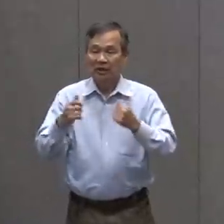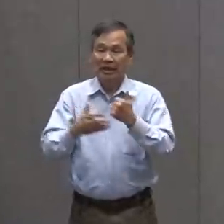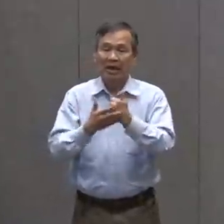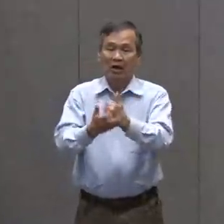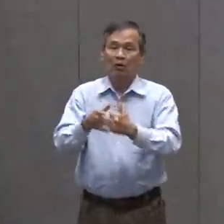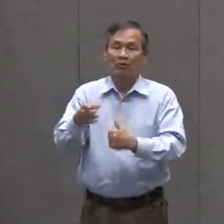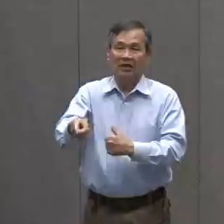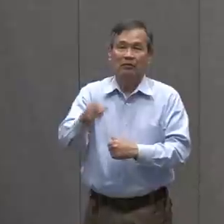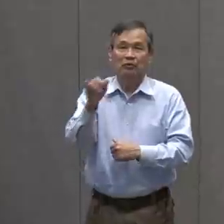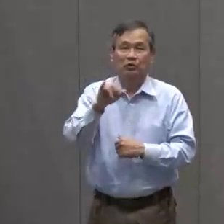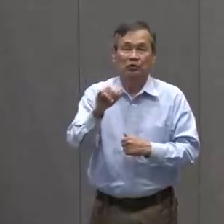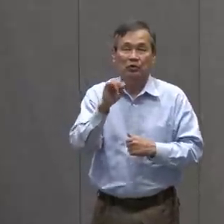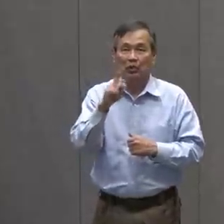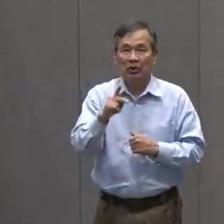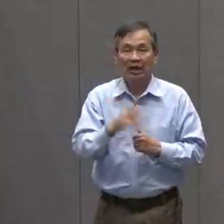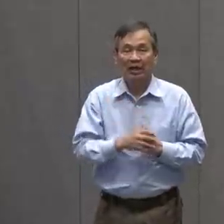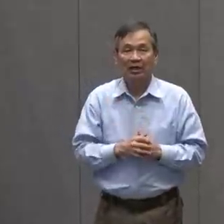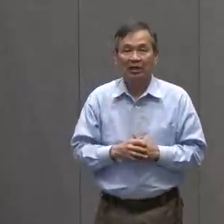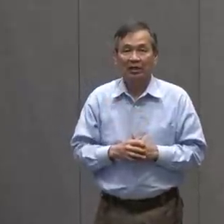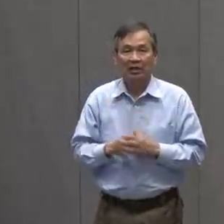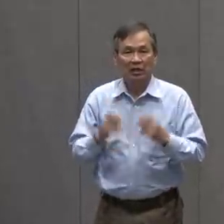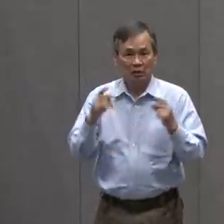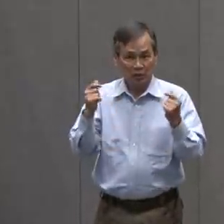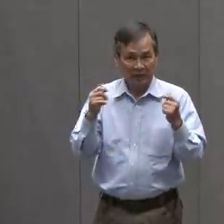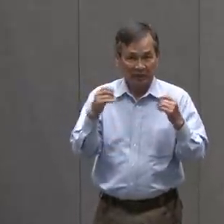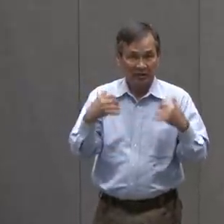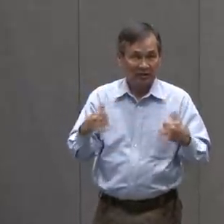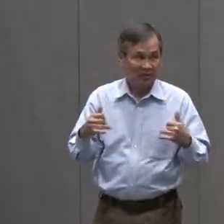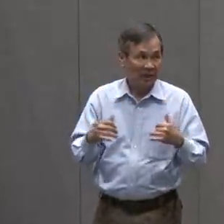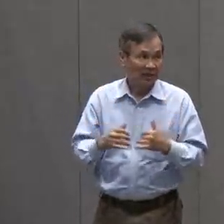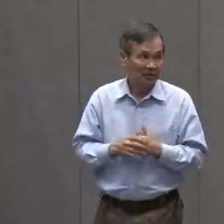down. Okay, so you want to play a really quick round? Let's do it.